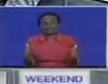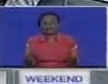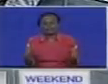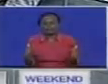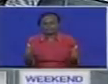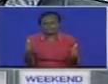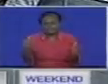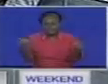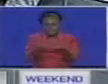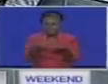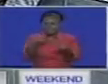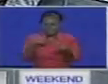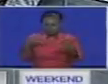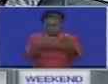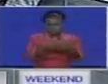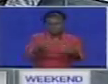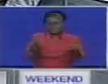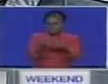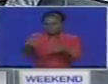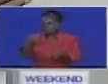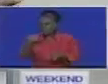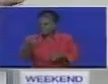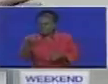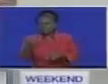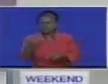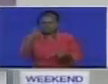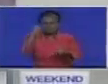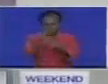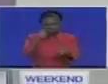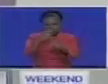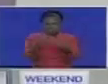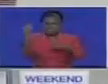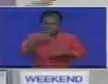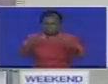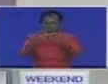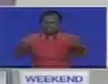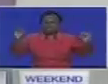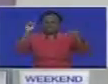But I must interject to that one, because like she said, you've been conducting elections for a very long time.